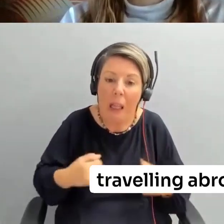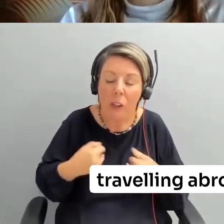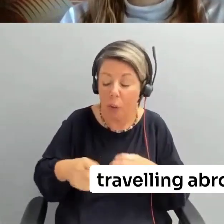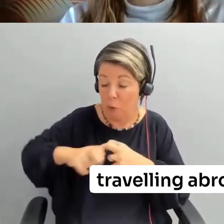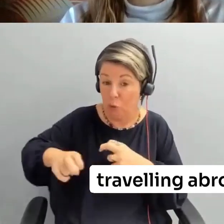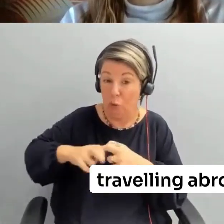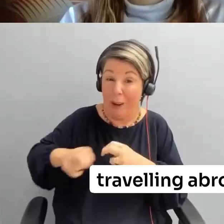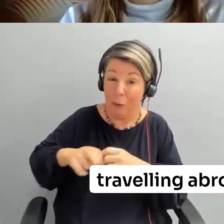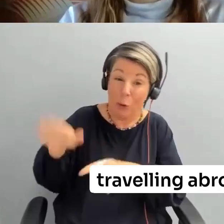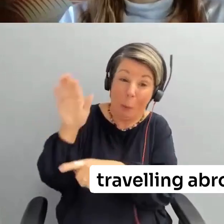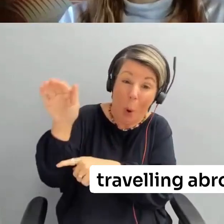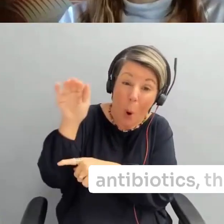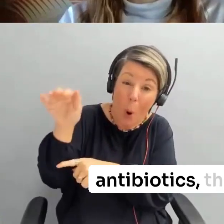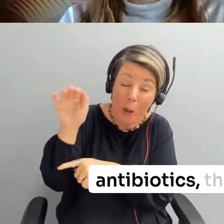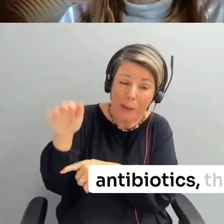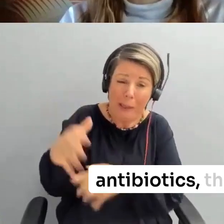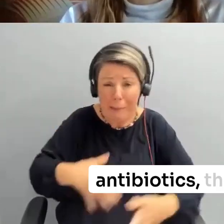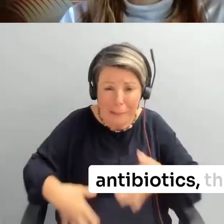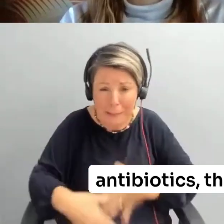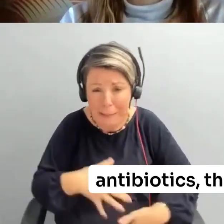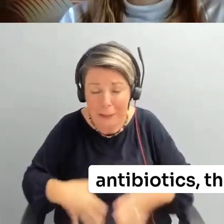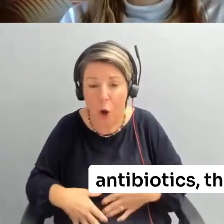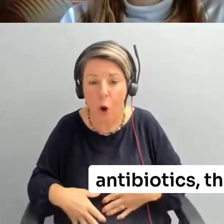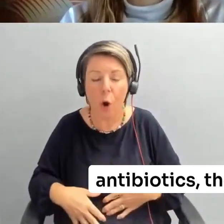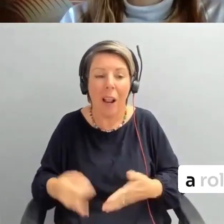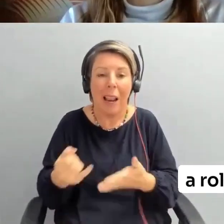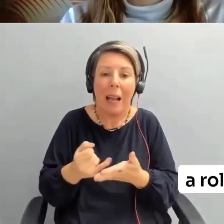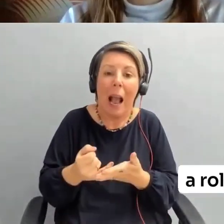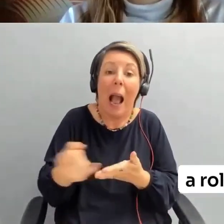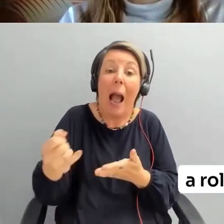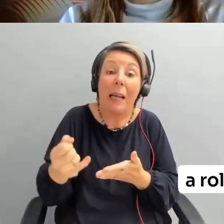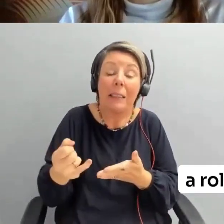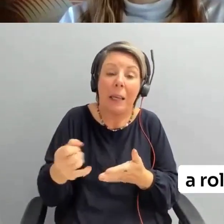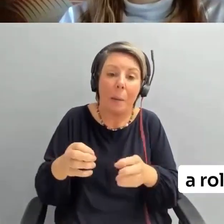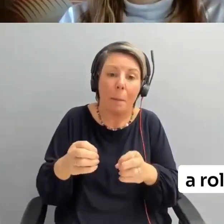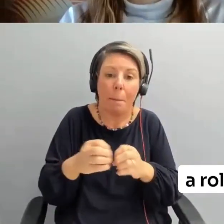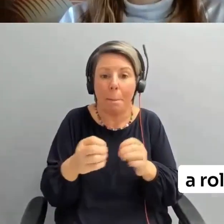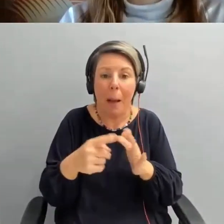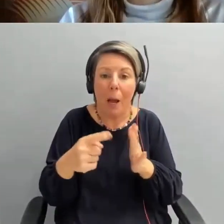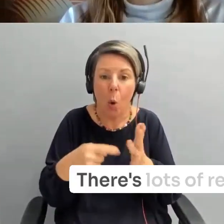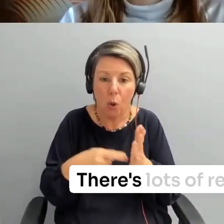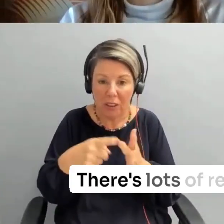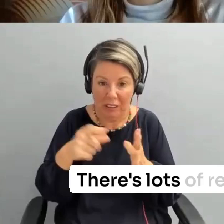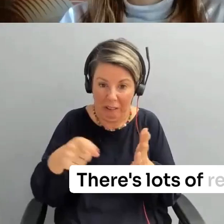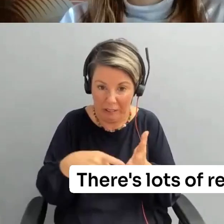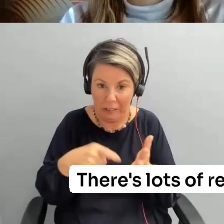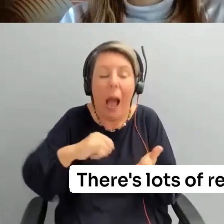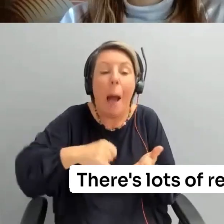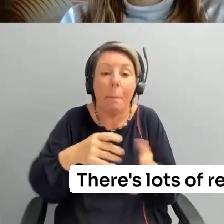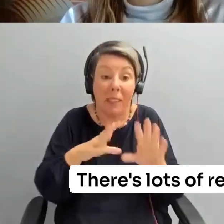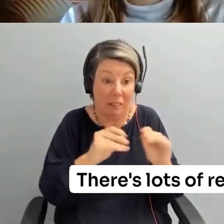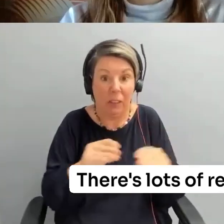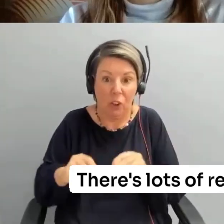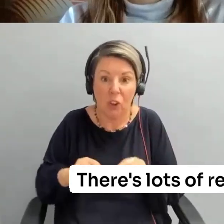abroad and it's all got upset, or antibiotics, then I think there's definitely a role for them there. There's lots of